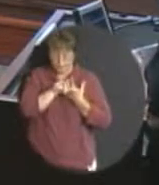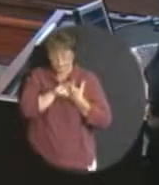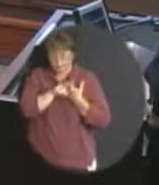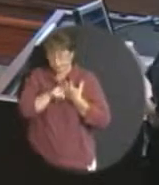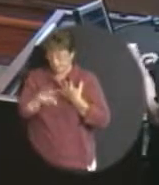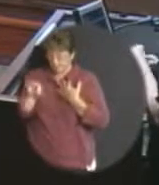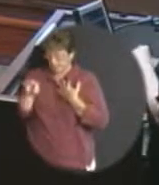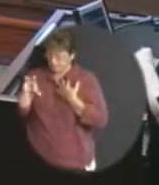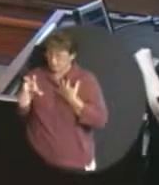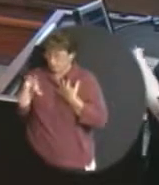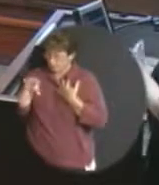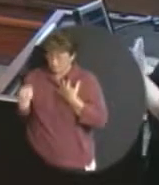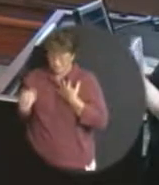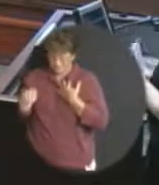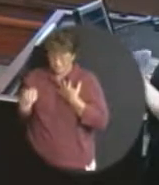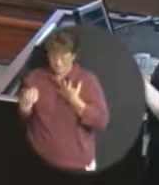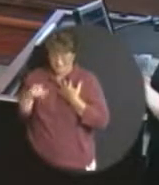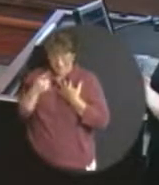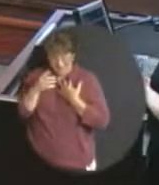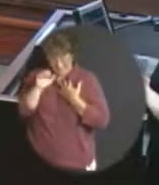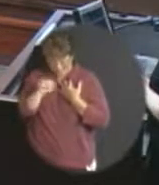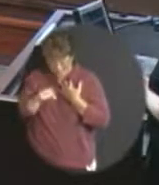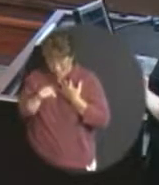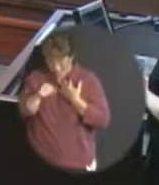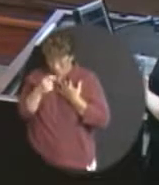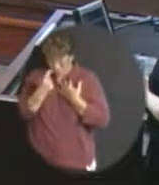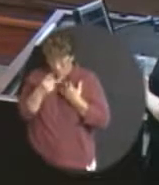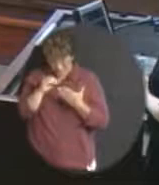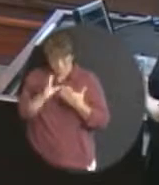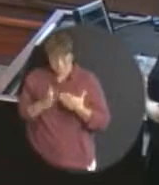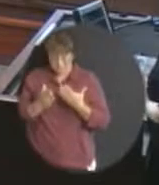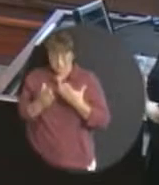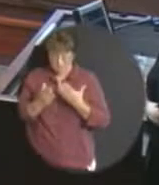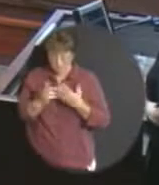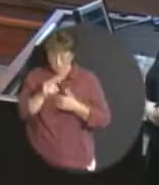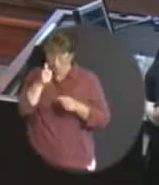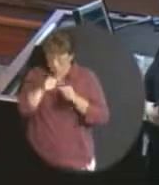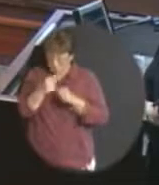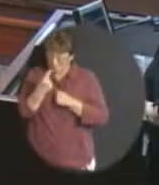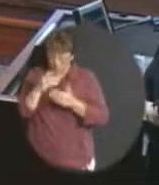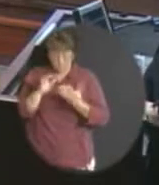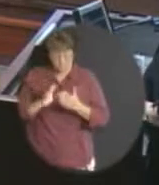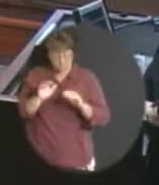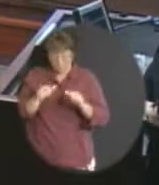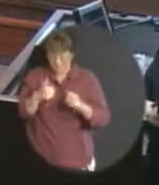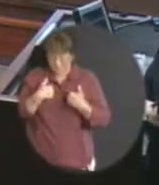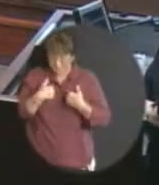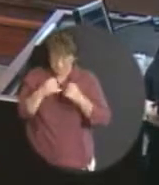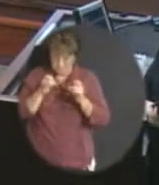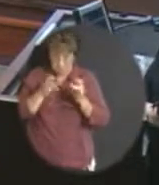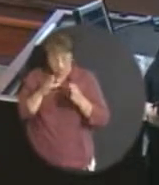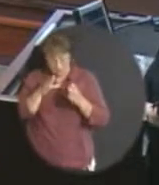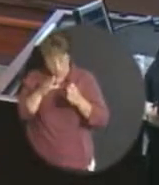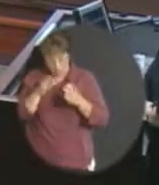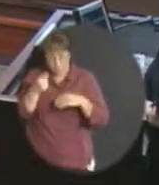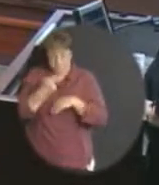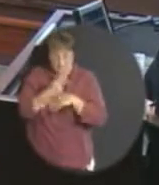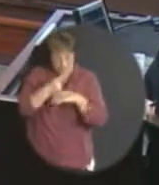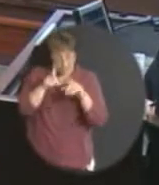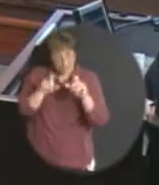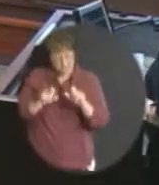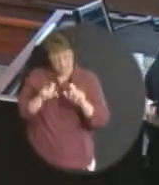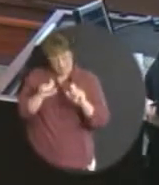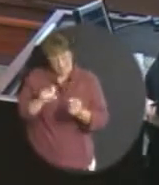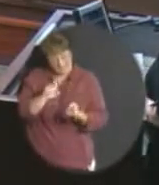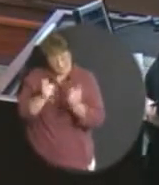And one student can have a bad day on a test day, so it might not even really reflect what that student knows. And so Yeah. I do appreciate some of the changes that are